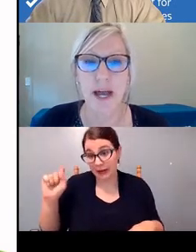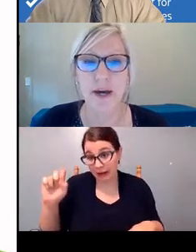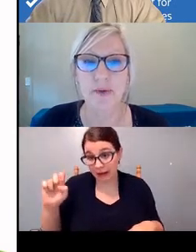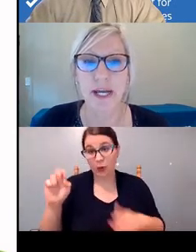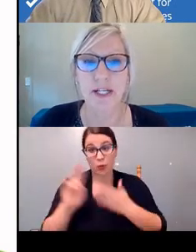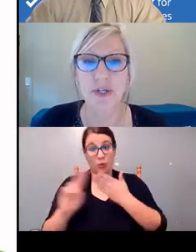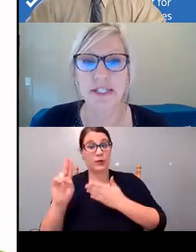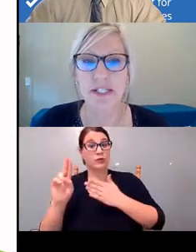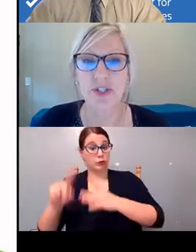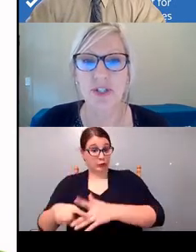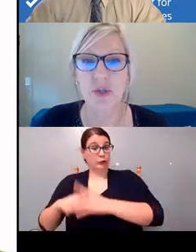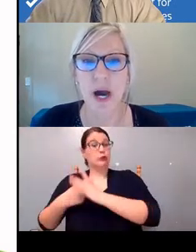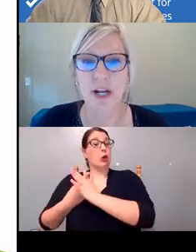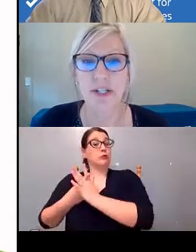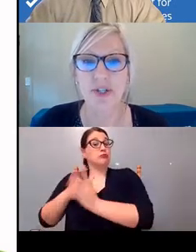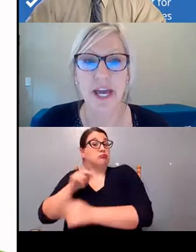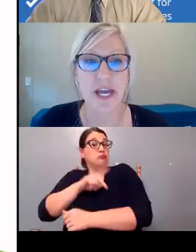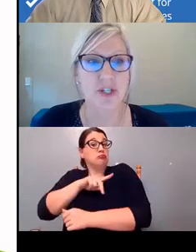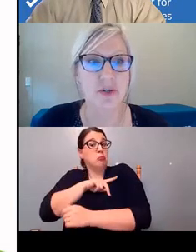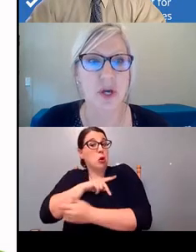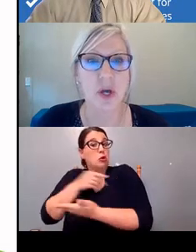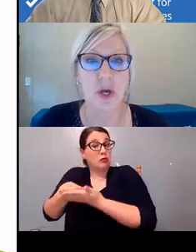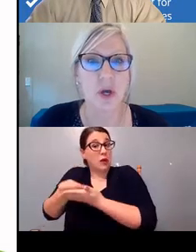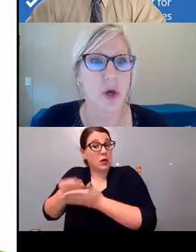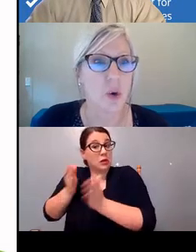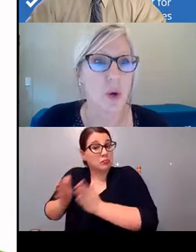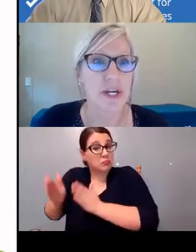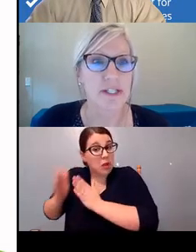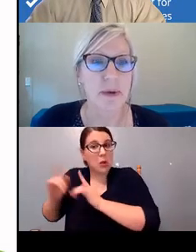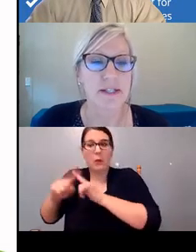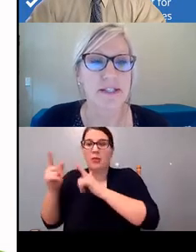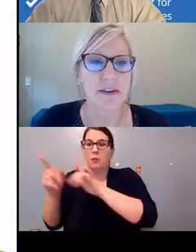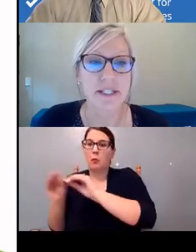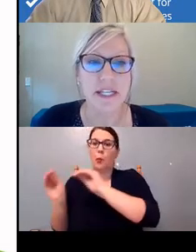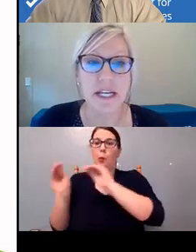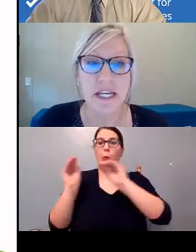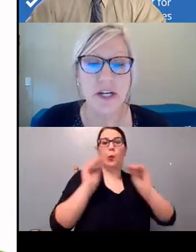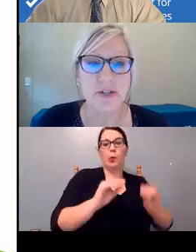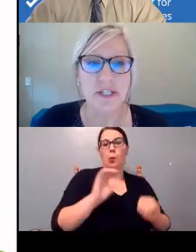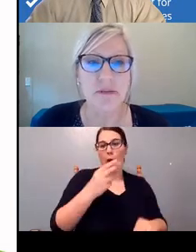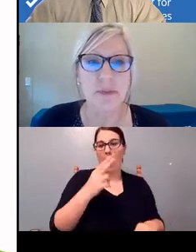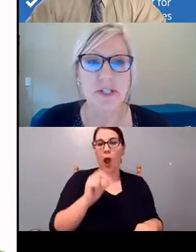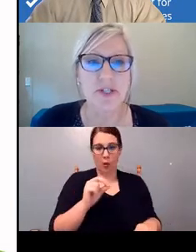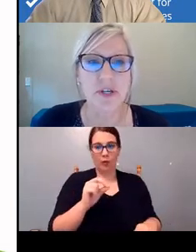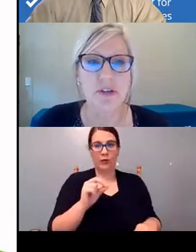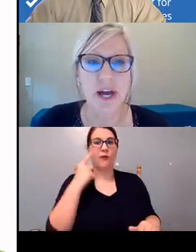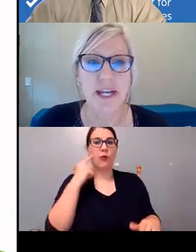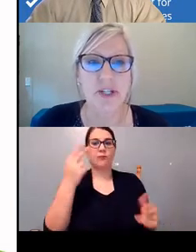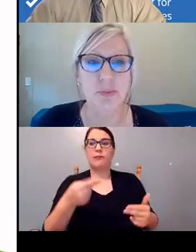to Ohio and transitioned to higher education, where he spent 17